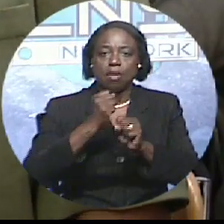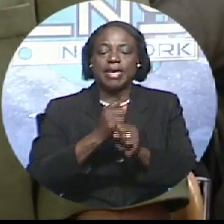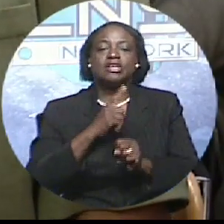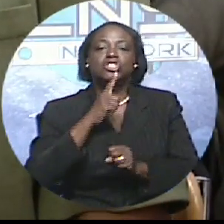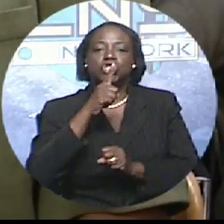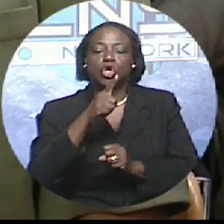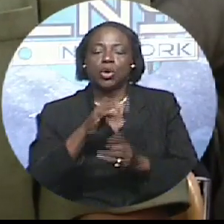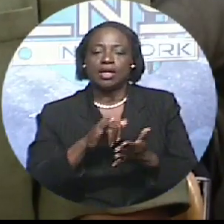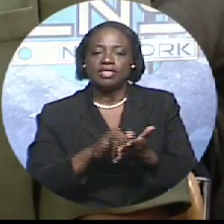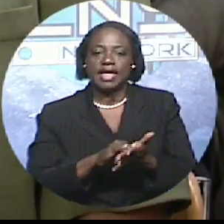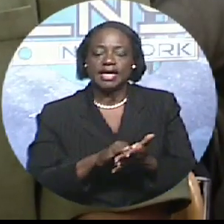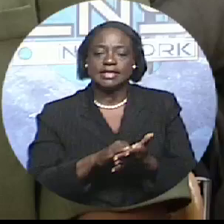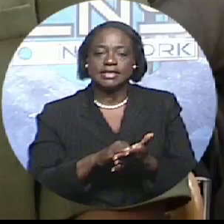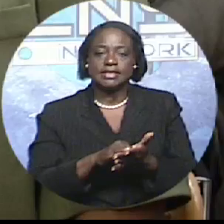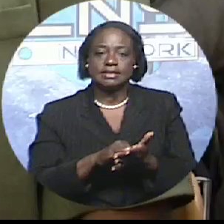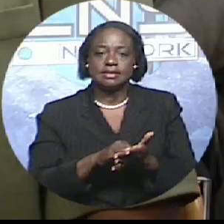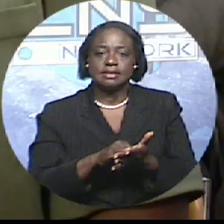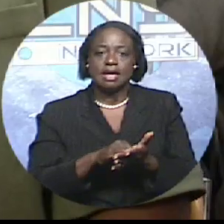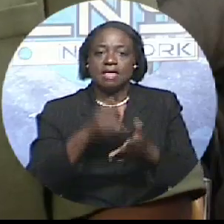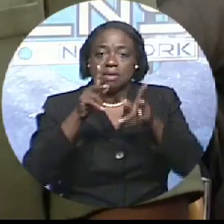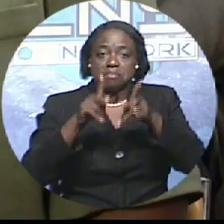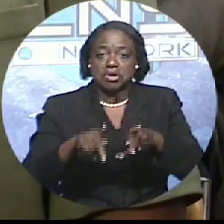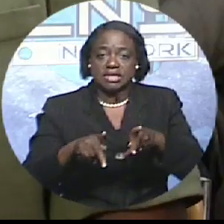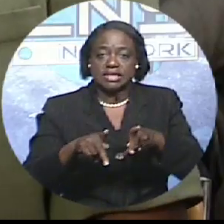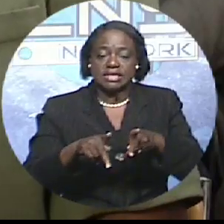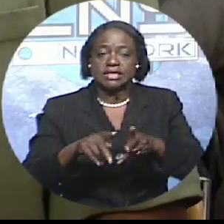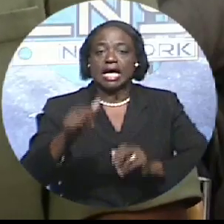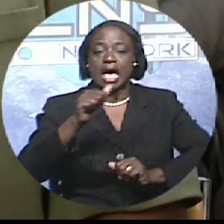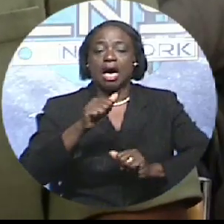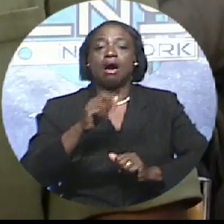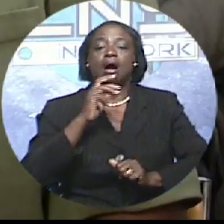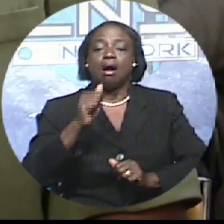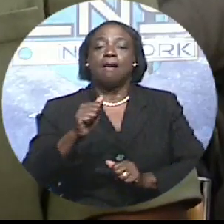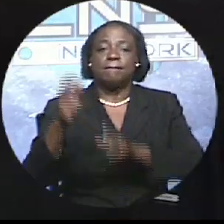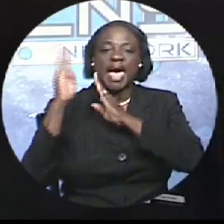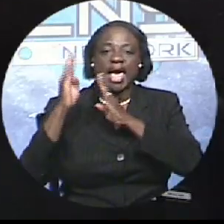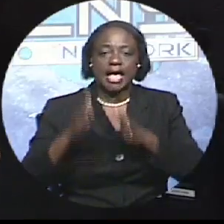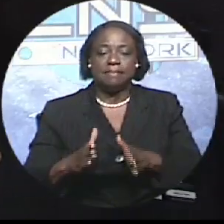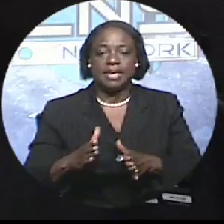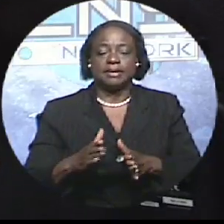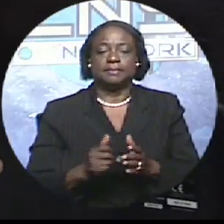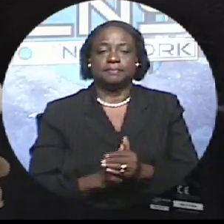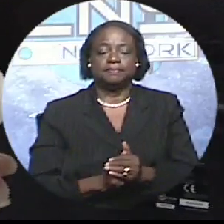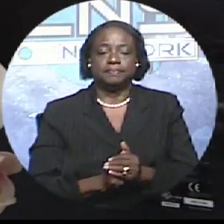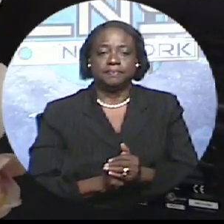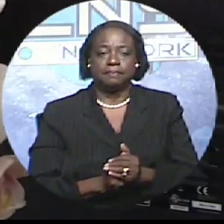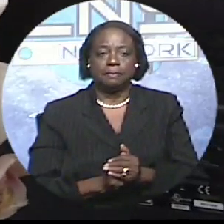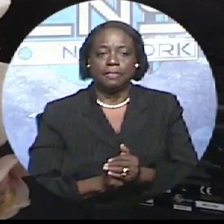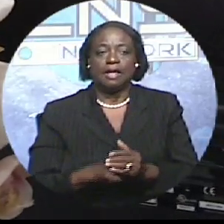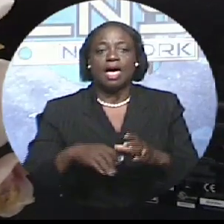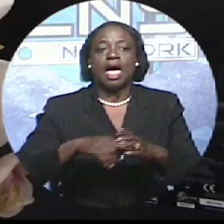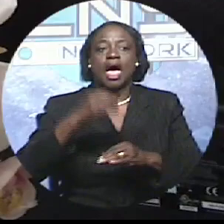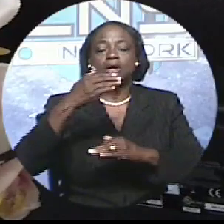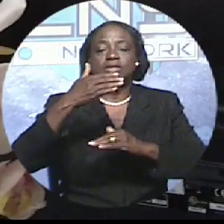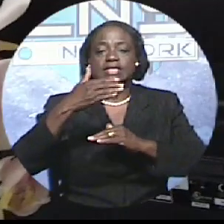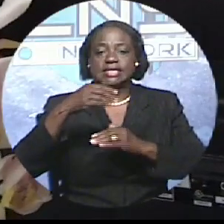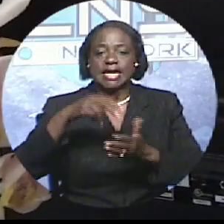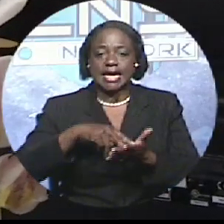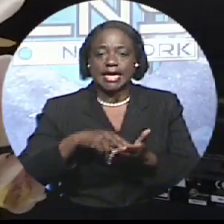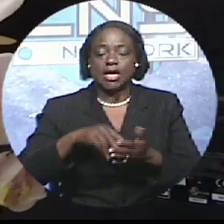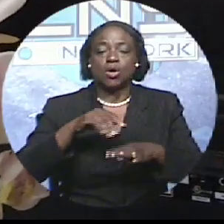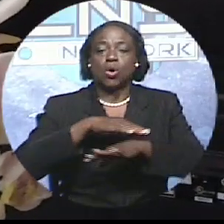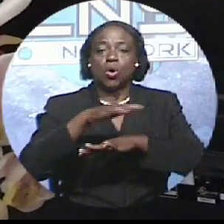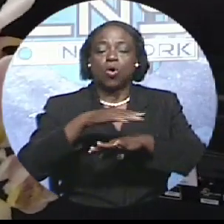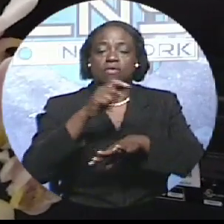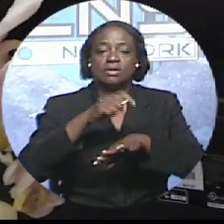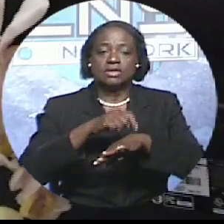that that the person was actually a Bahamian citizen. Outstanding overtime pay for staff who are working long